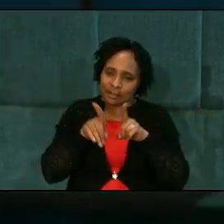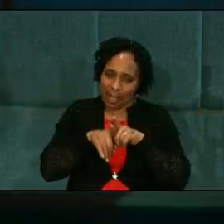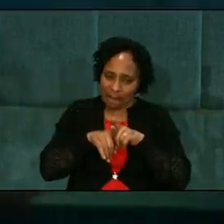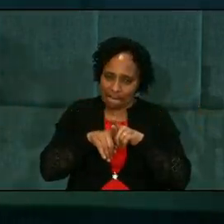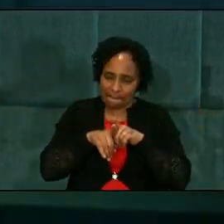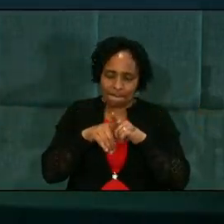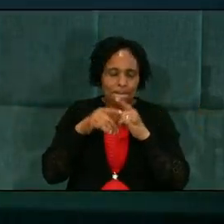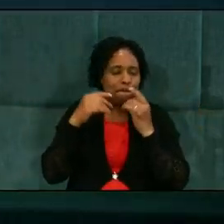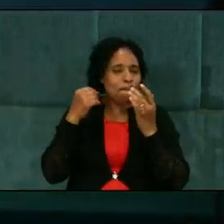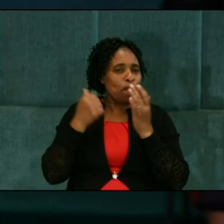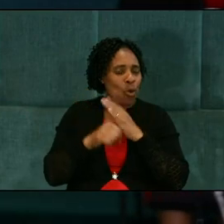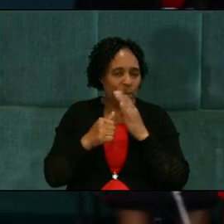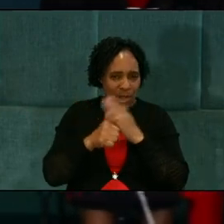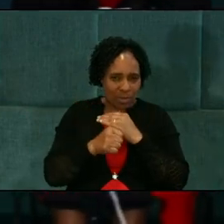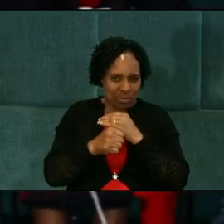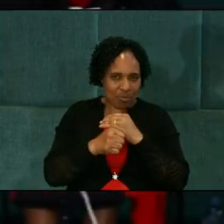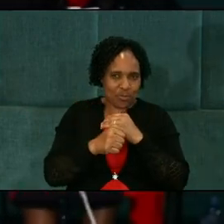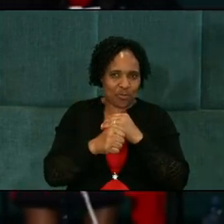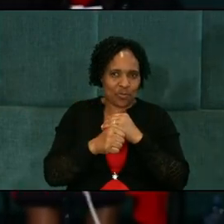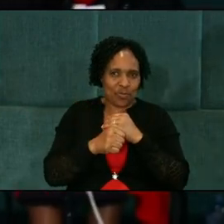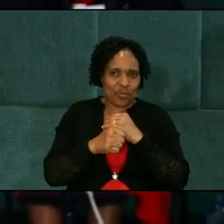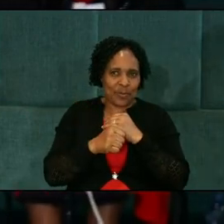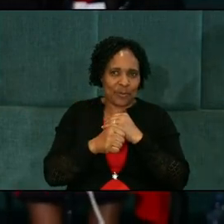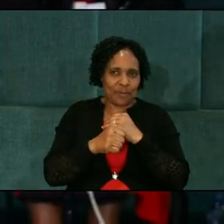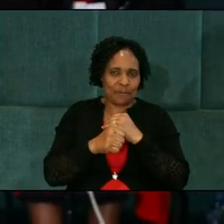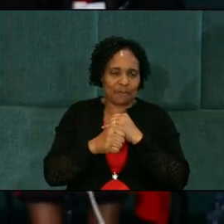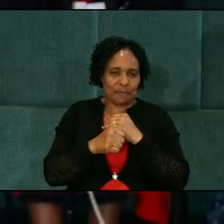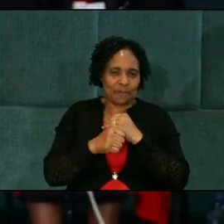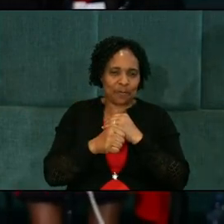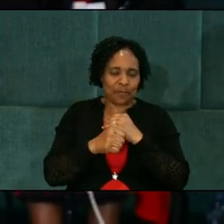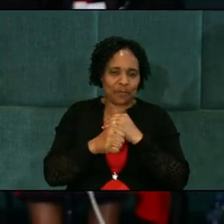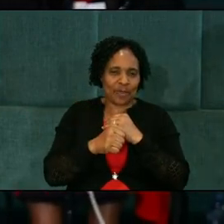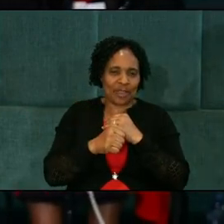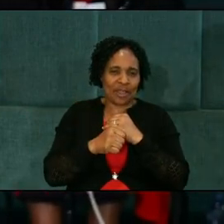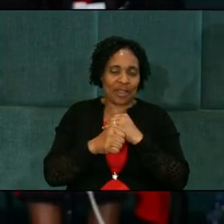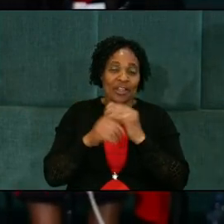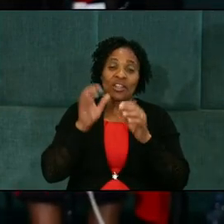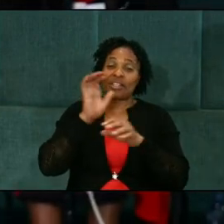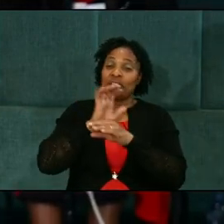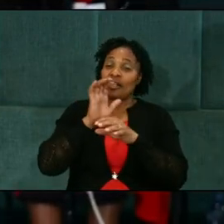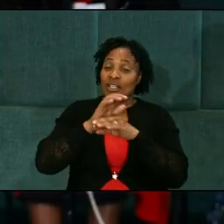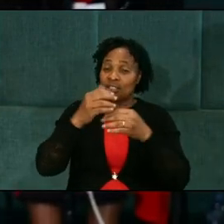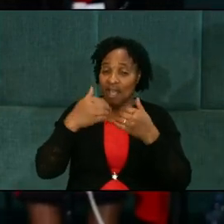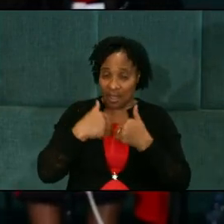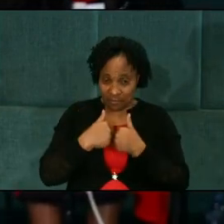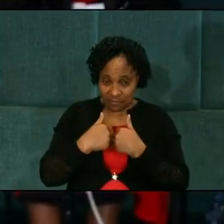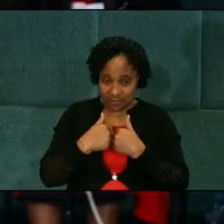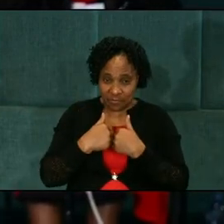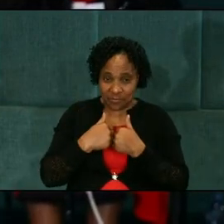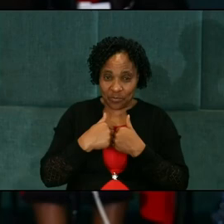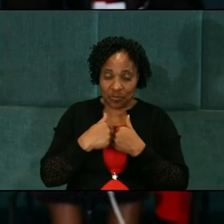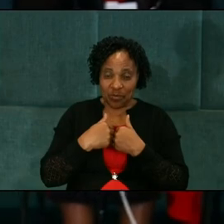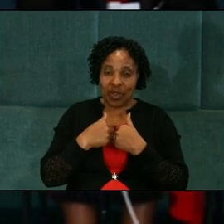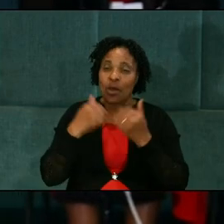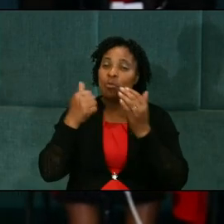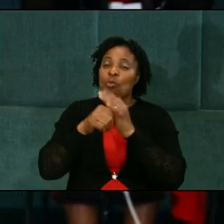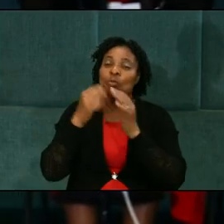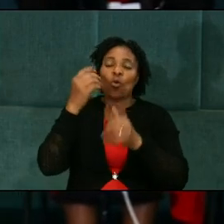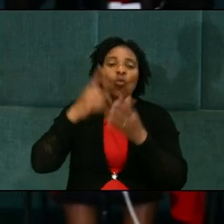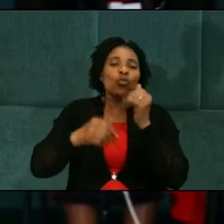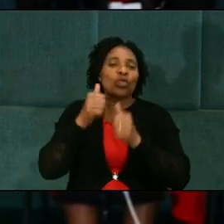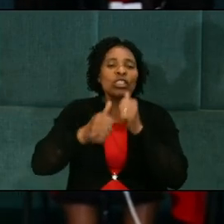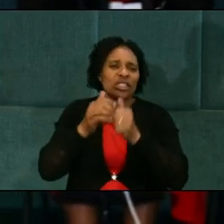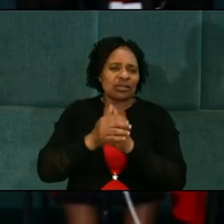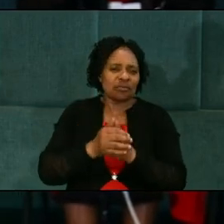same problem the virgins had. Same problem. What problem? They